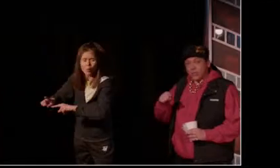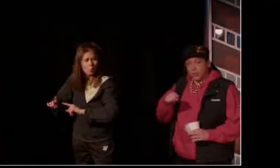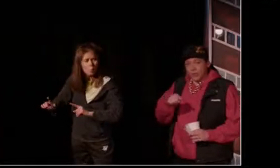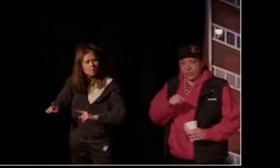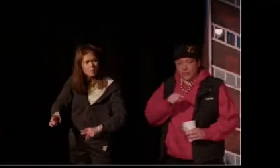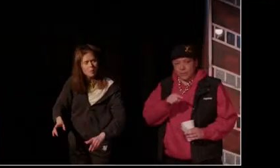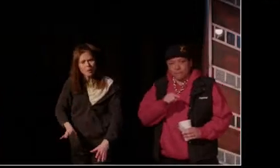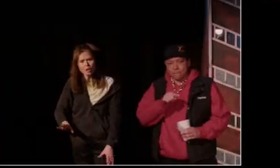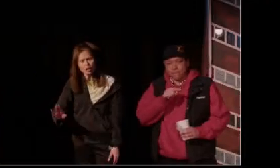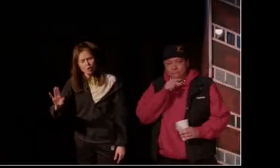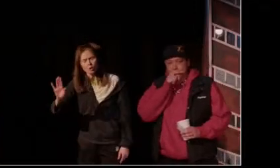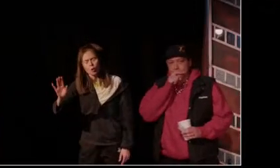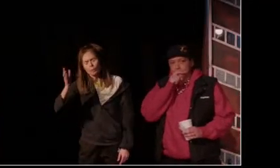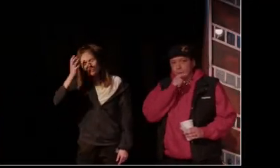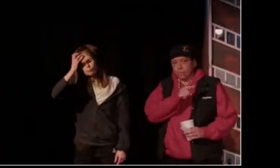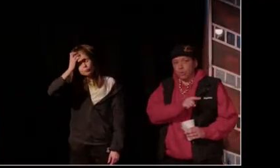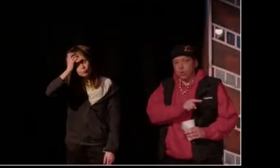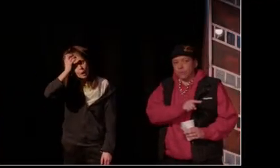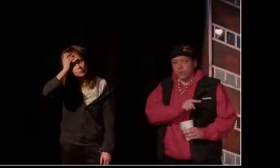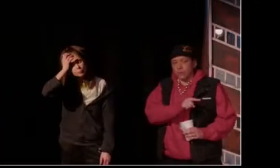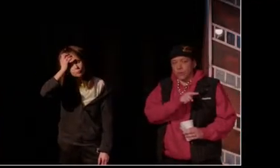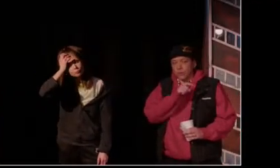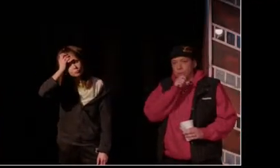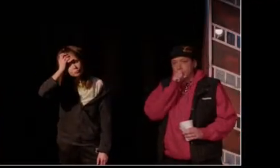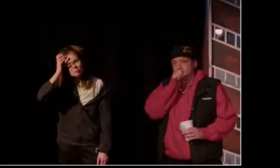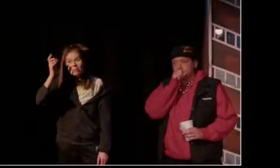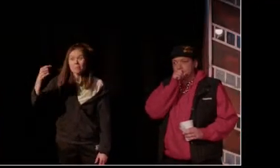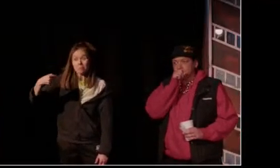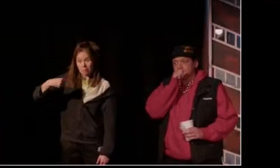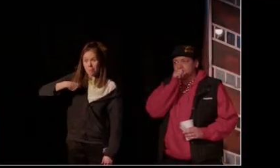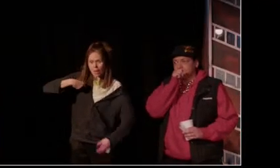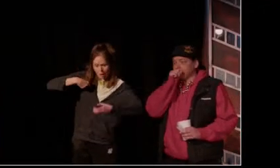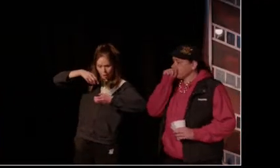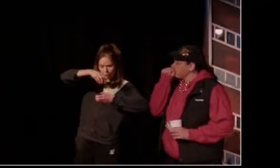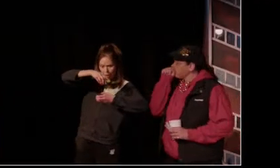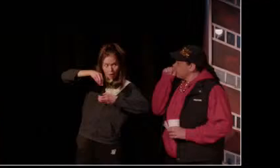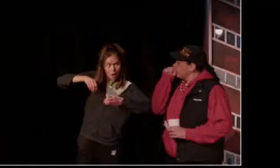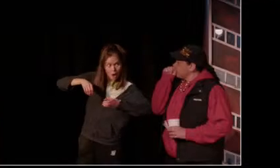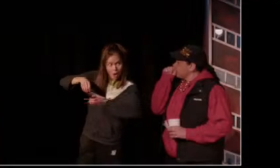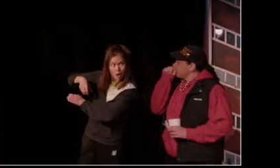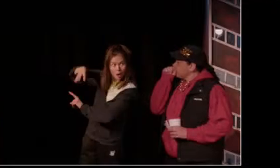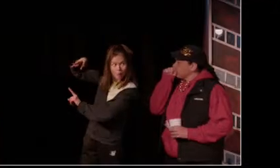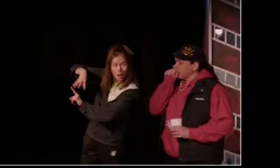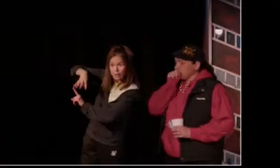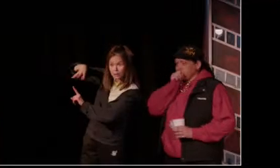If I do this, reward follows.